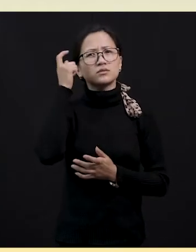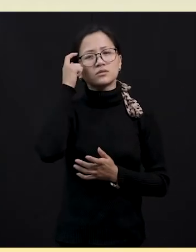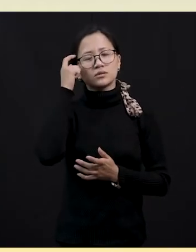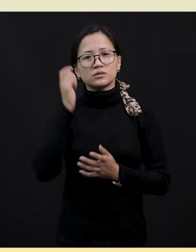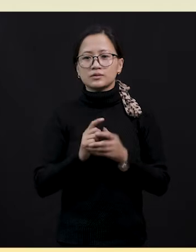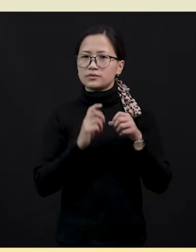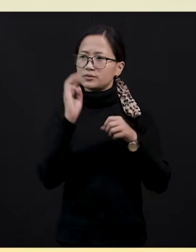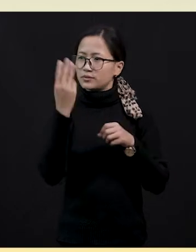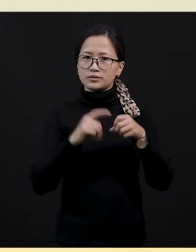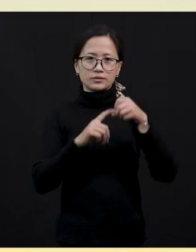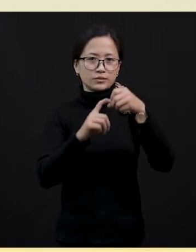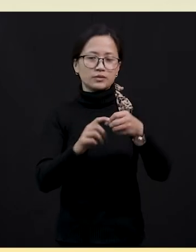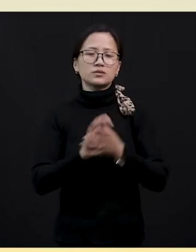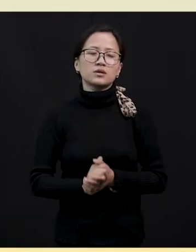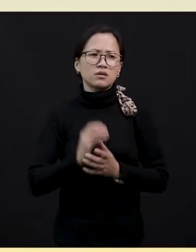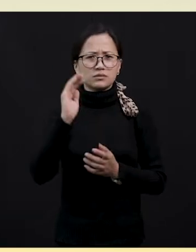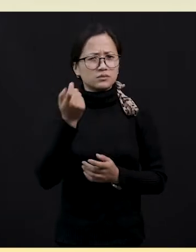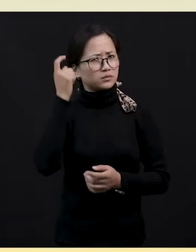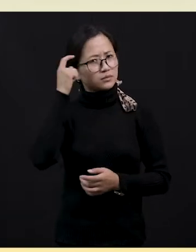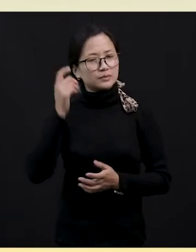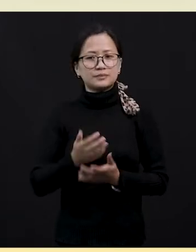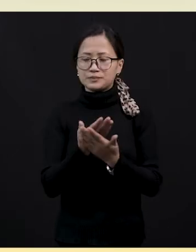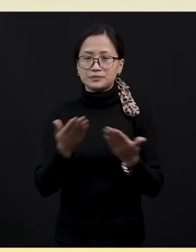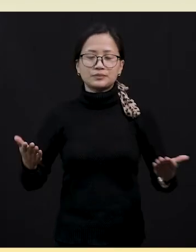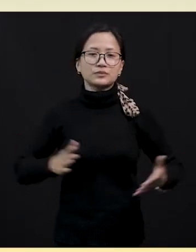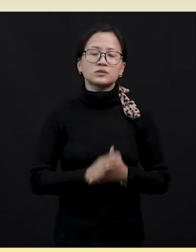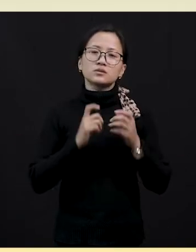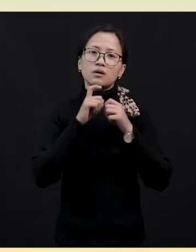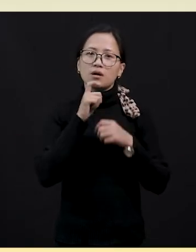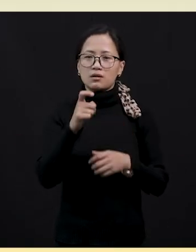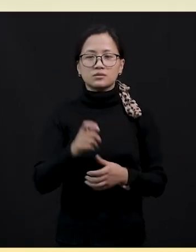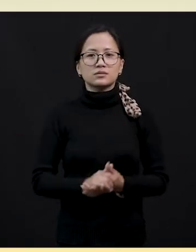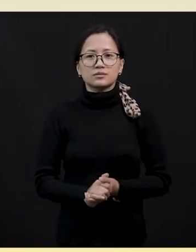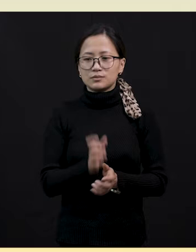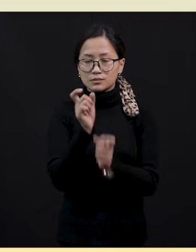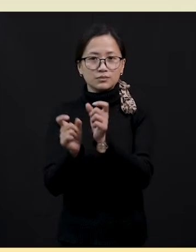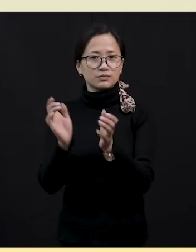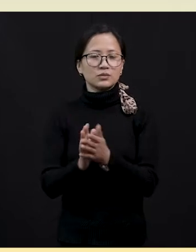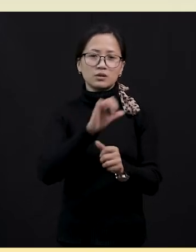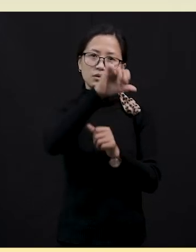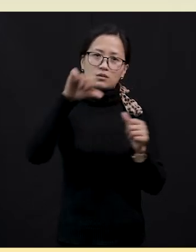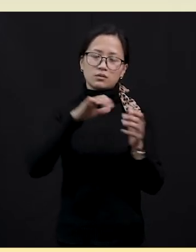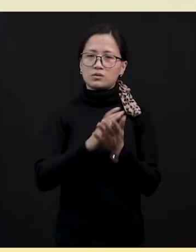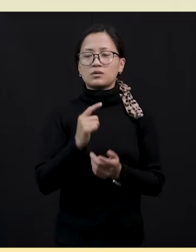about the 3 questions, who's thinking about something, and soon he's going to ask people around